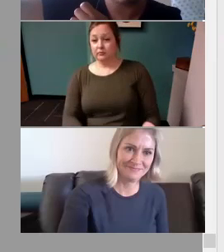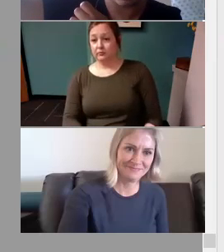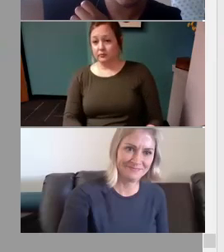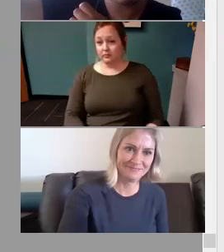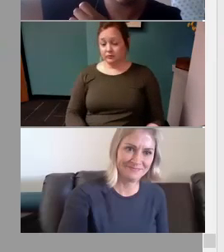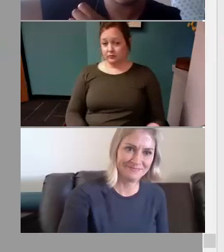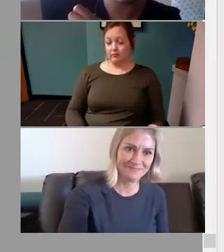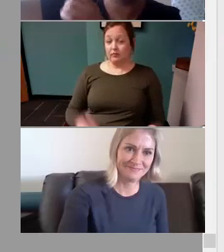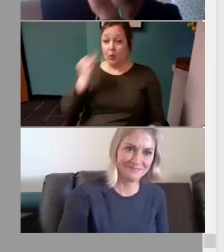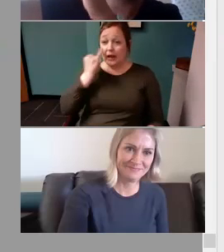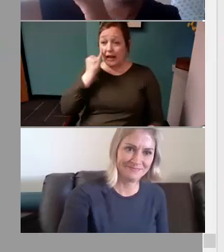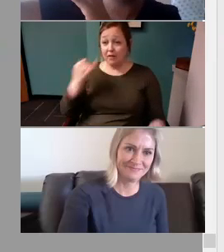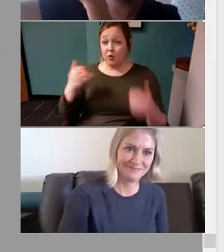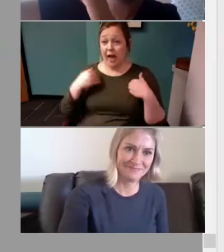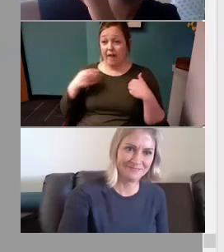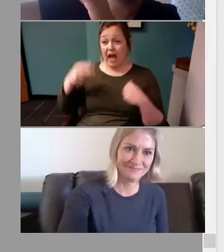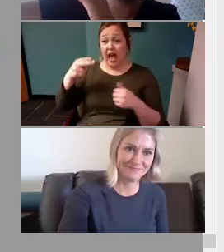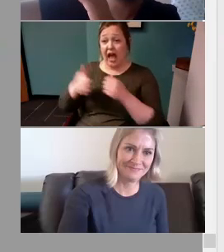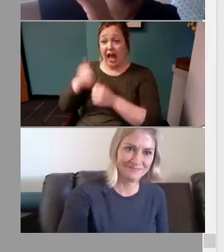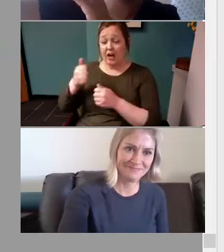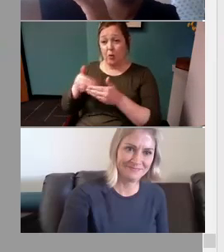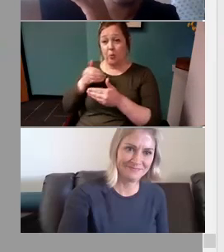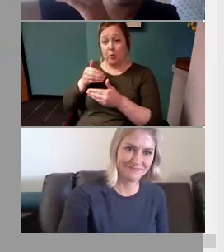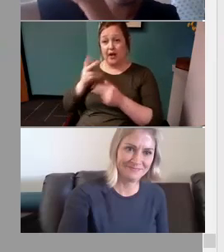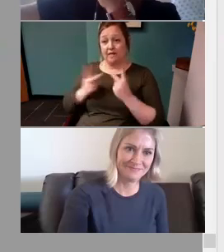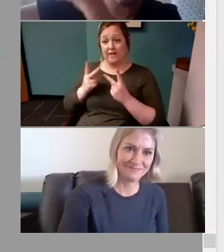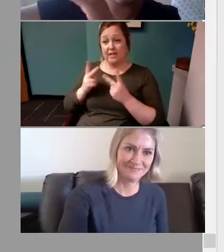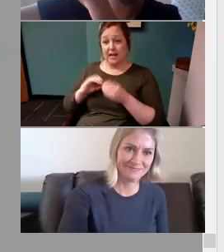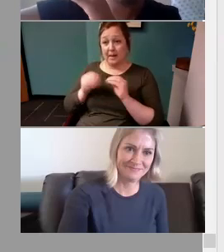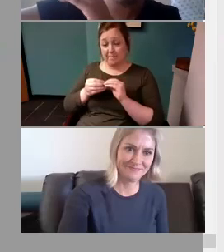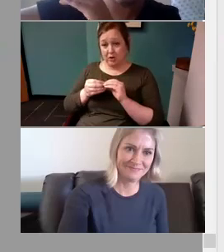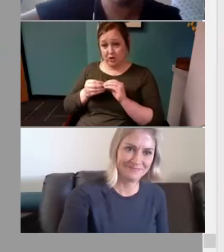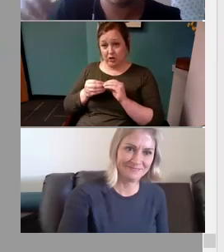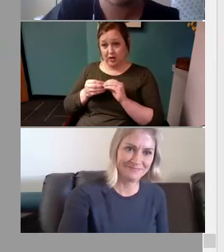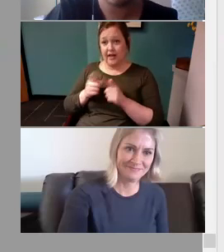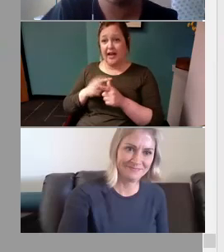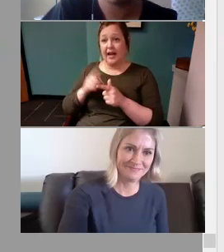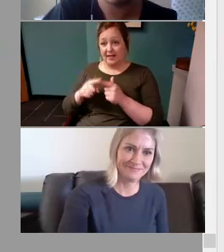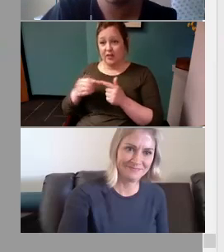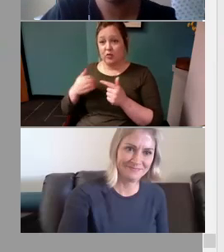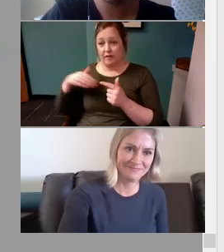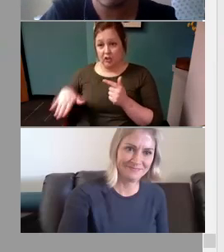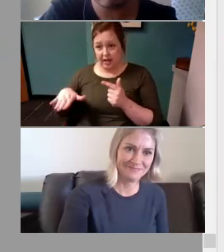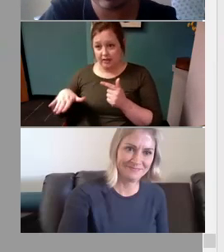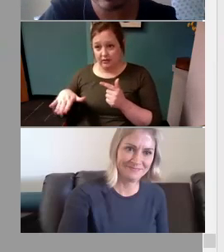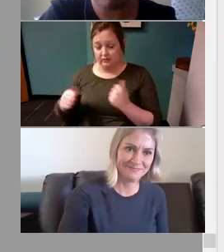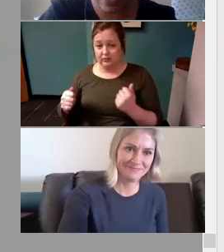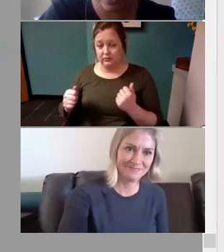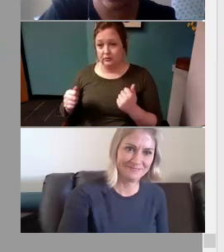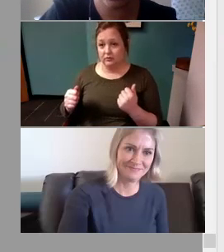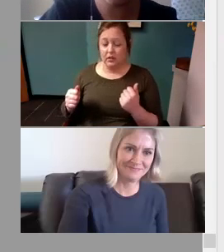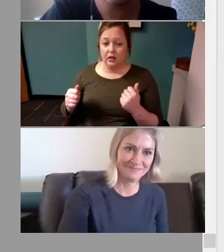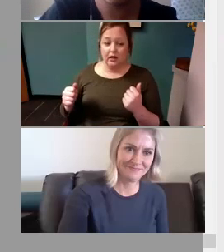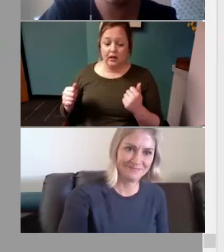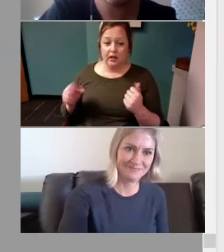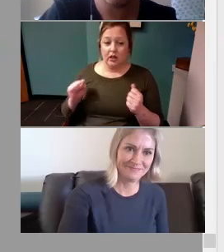if we have a higher pre-visit number, that is essentially considered as a parent node, and then we have a child, right? So then when we have